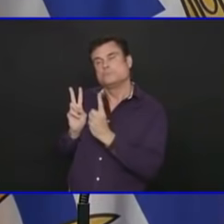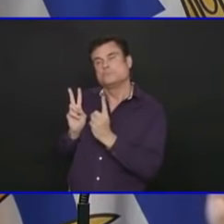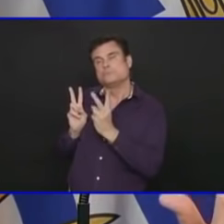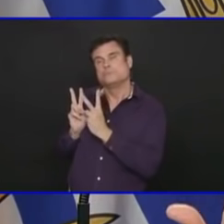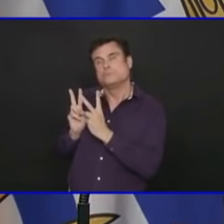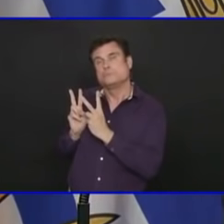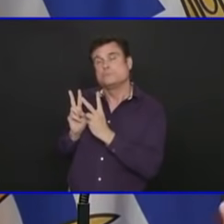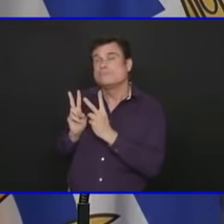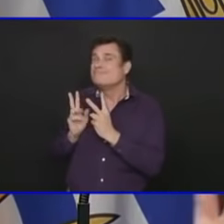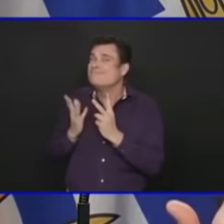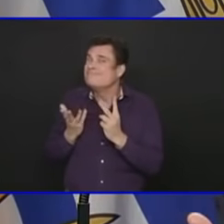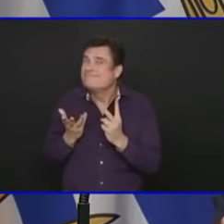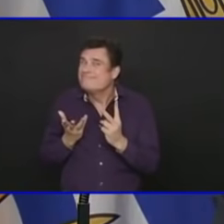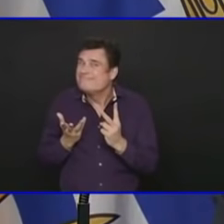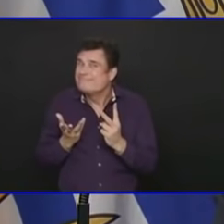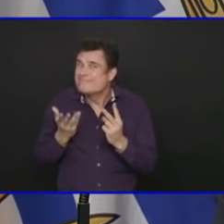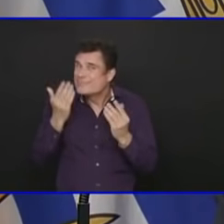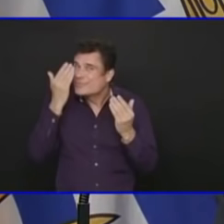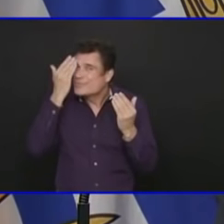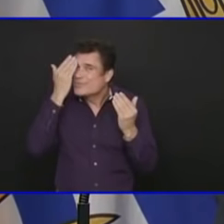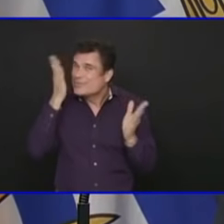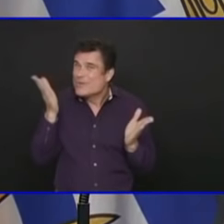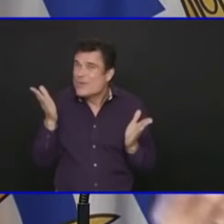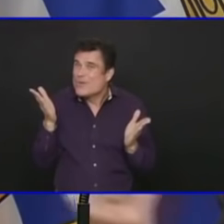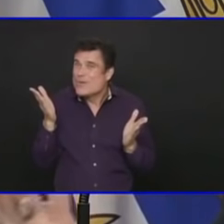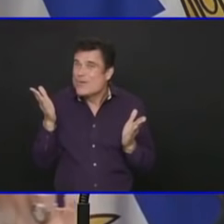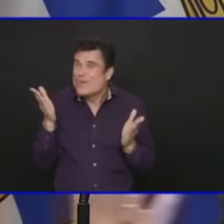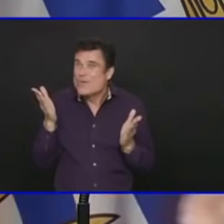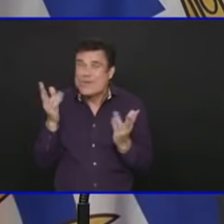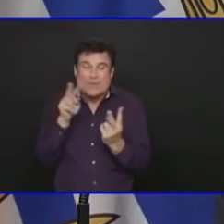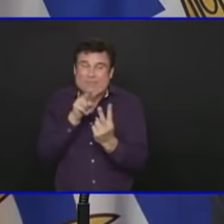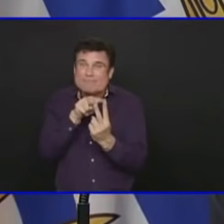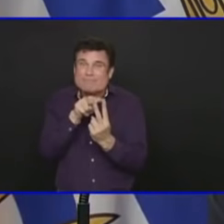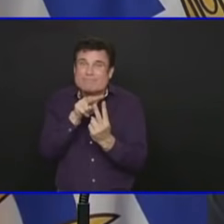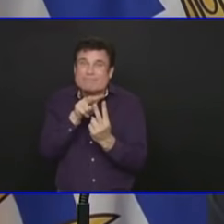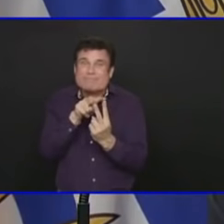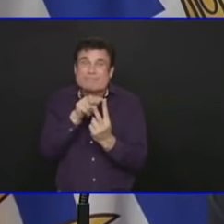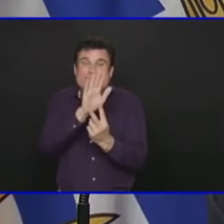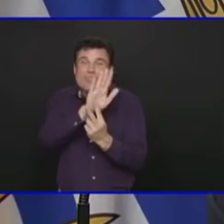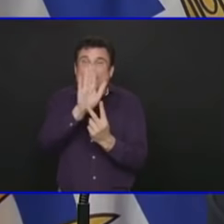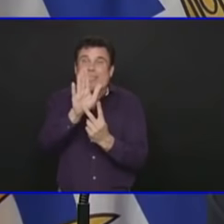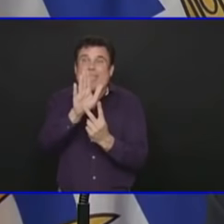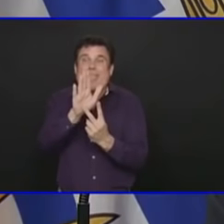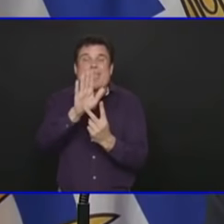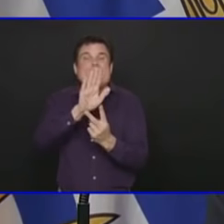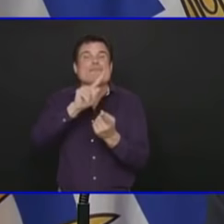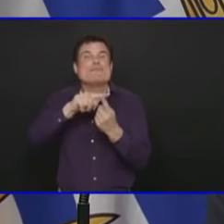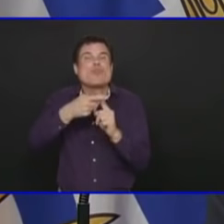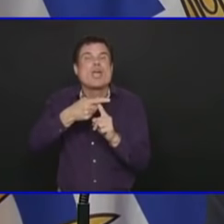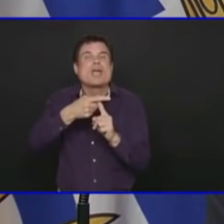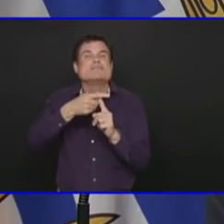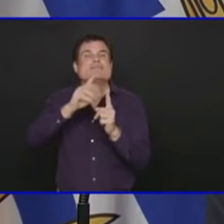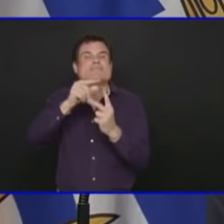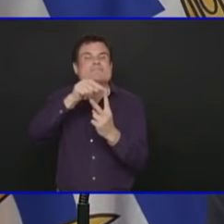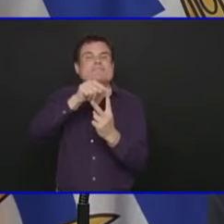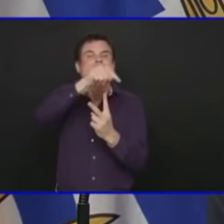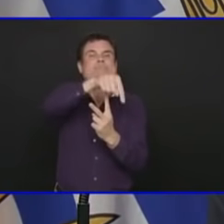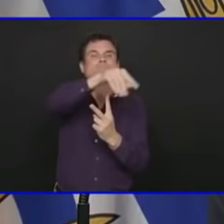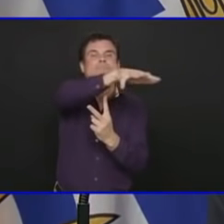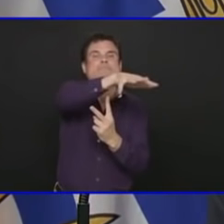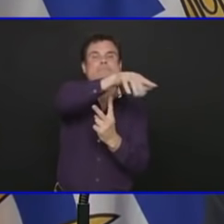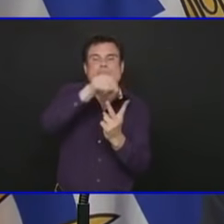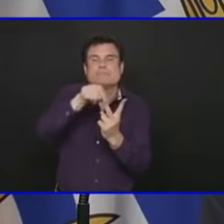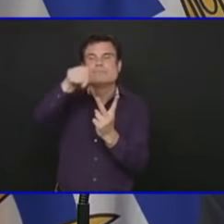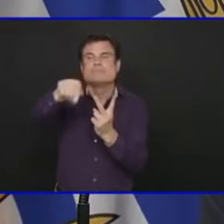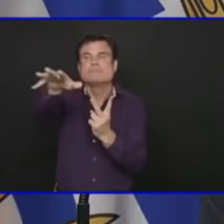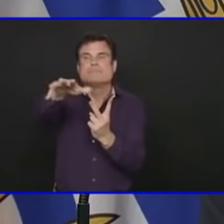from Canada and from other parts around the world. Newfoundland and Labrador, for example, where the vast majority of their cases were